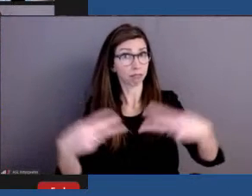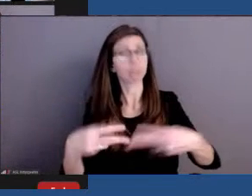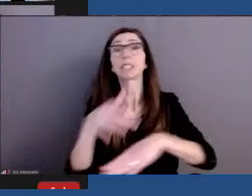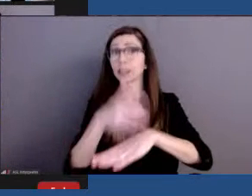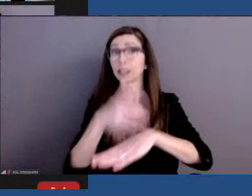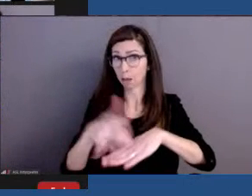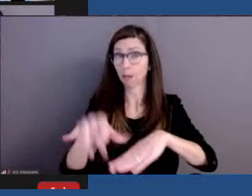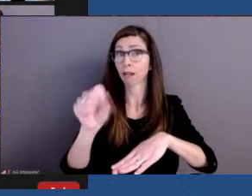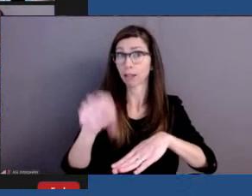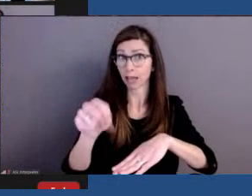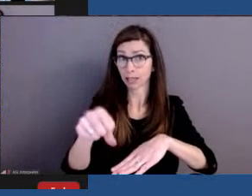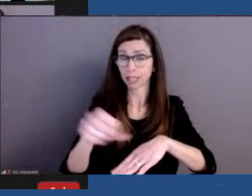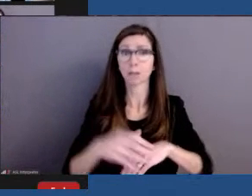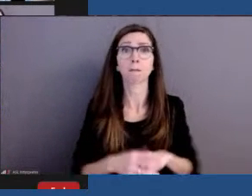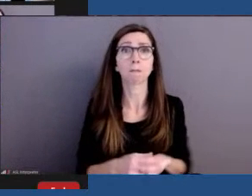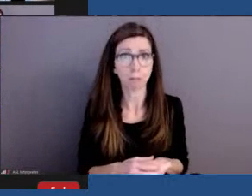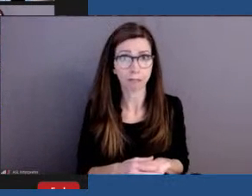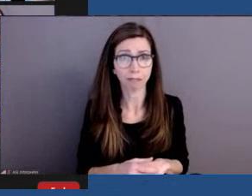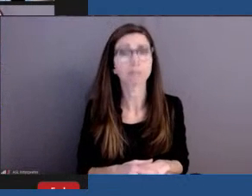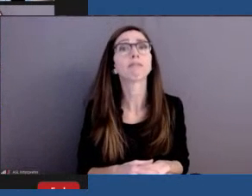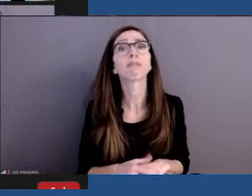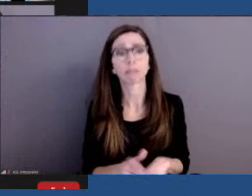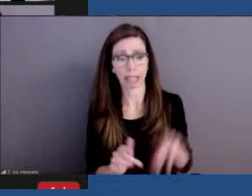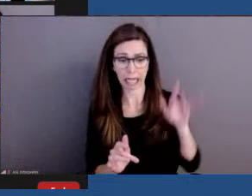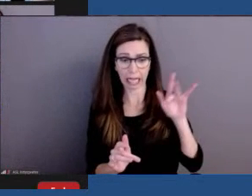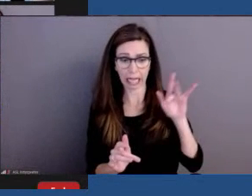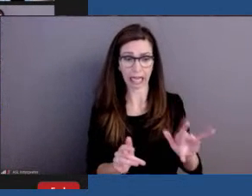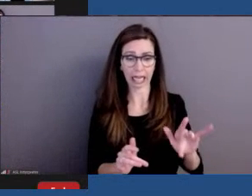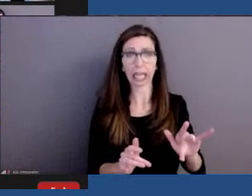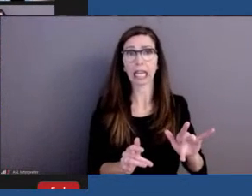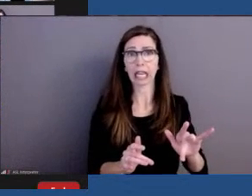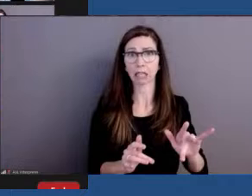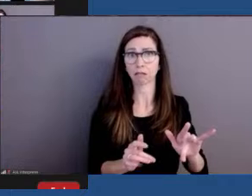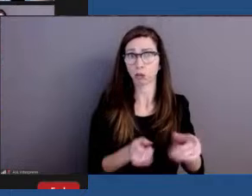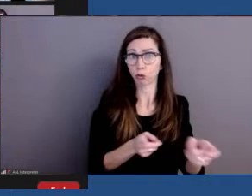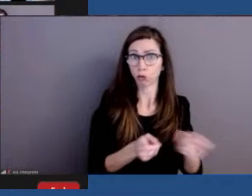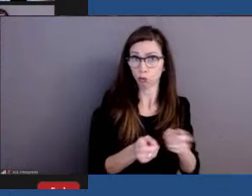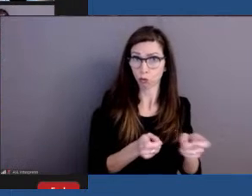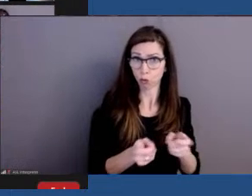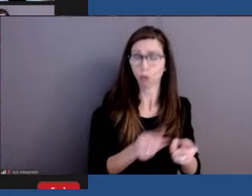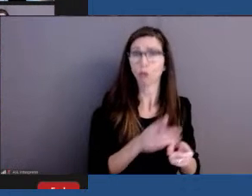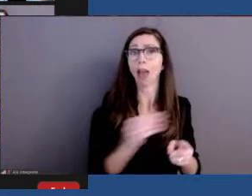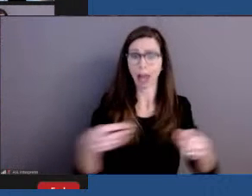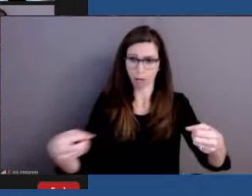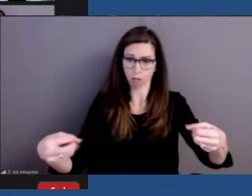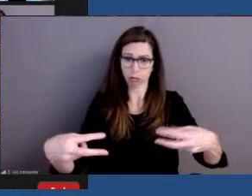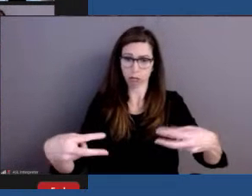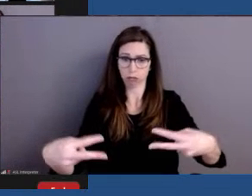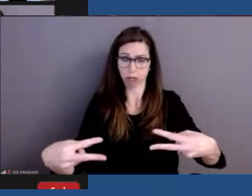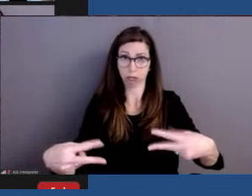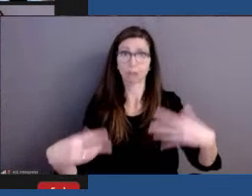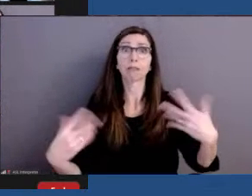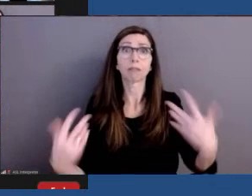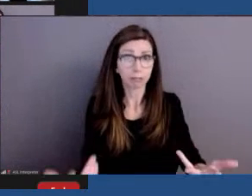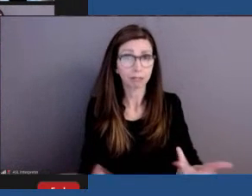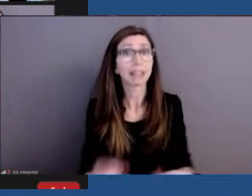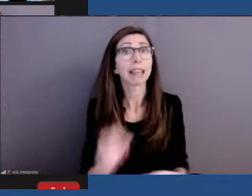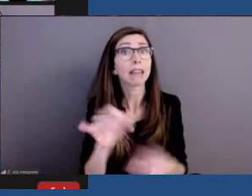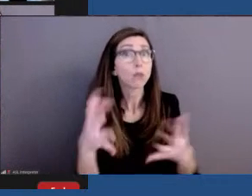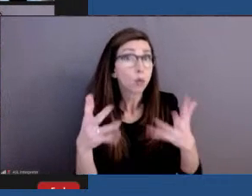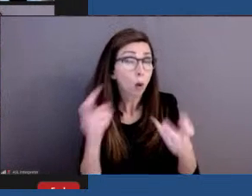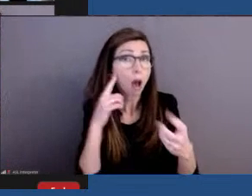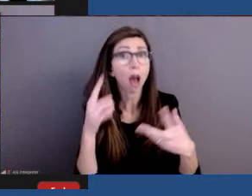button in the controls in Zoom. Et le sous-titrage en français est disponible par le